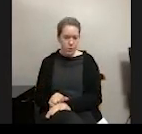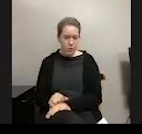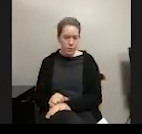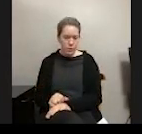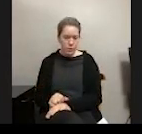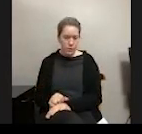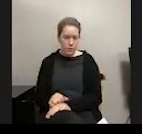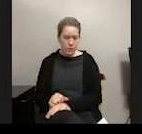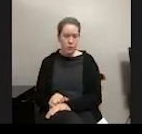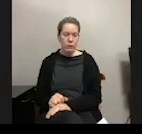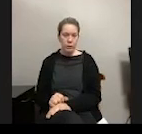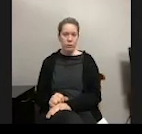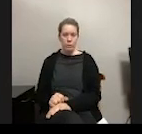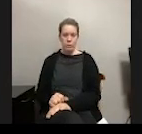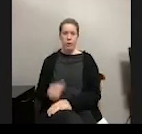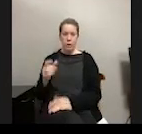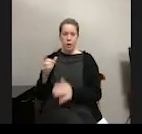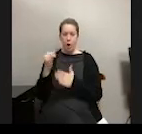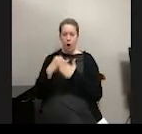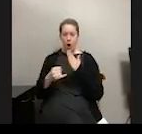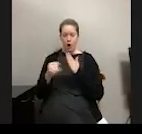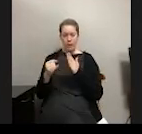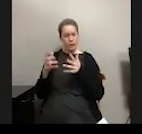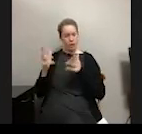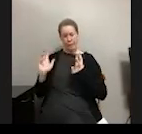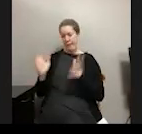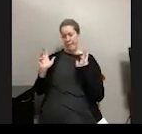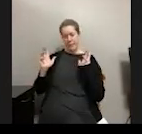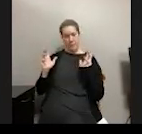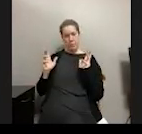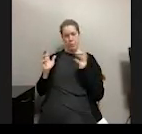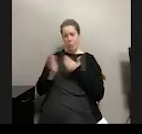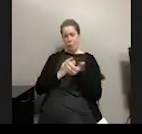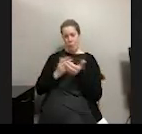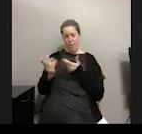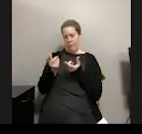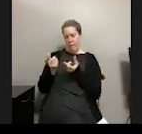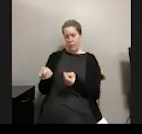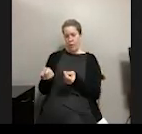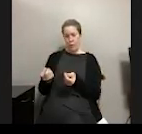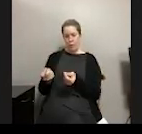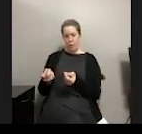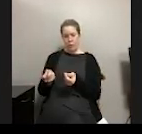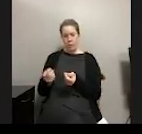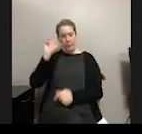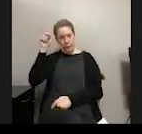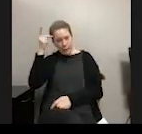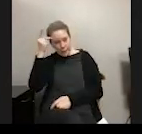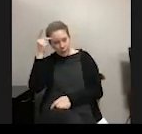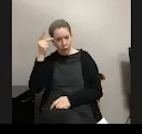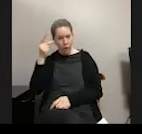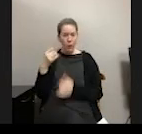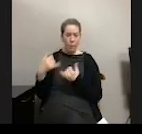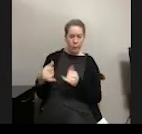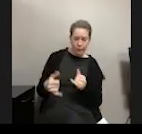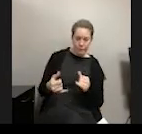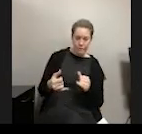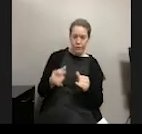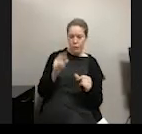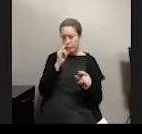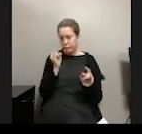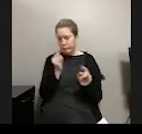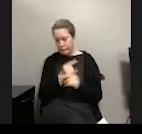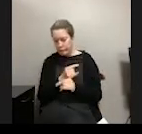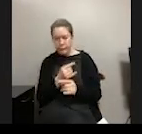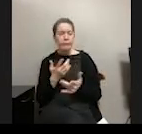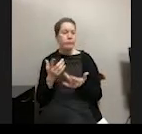do, and that is to create. Whether it's playful or political or what have you. And I would say sitting in a chair at City